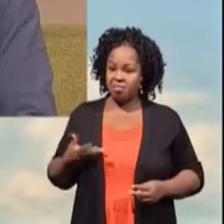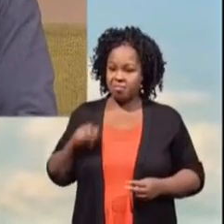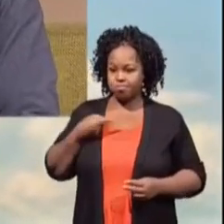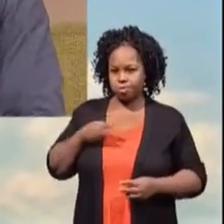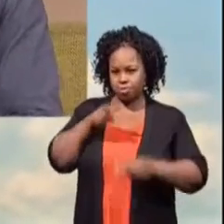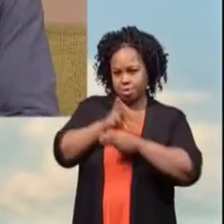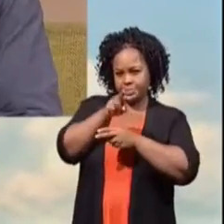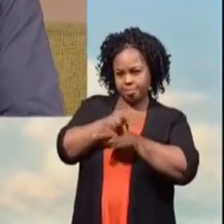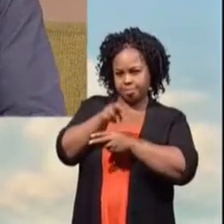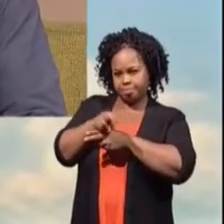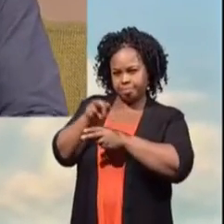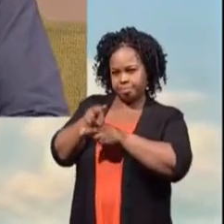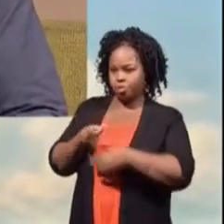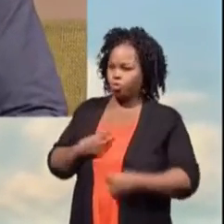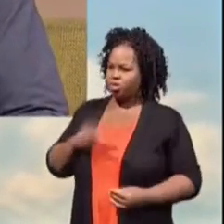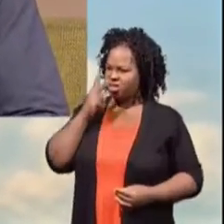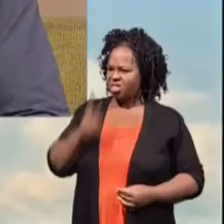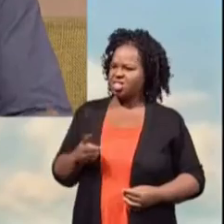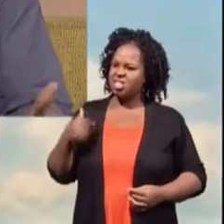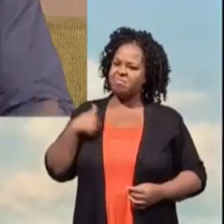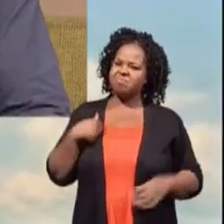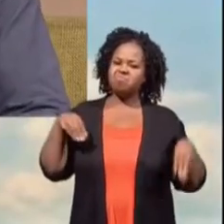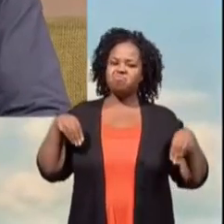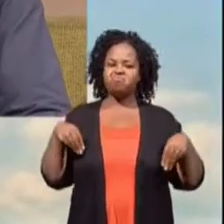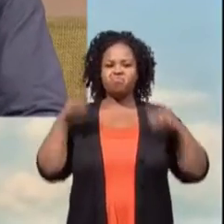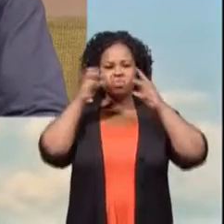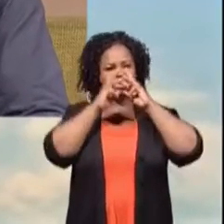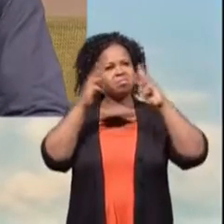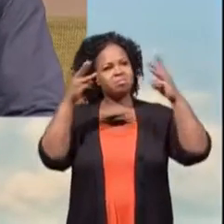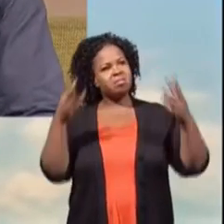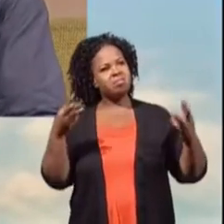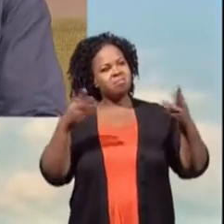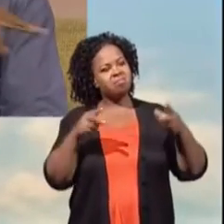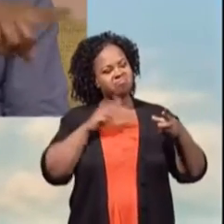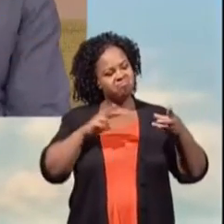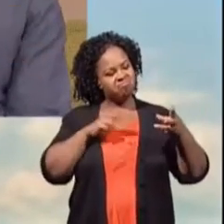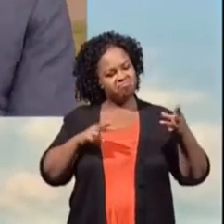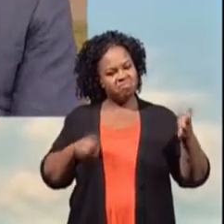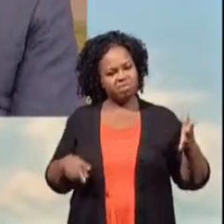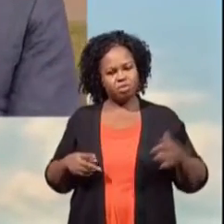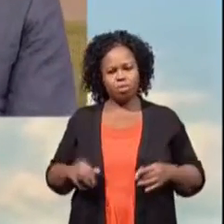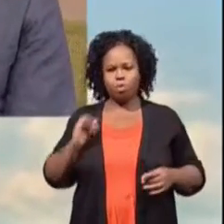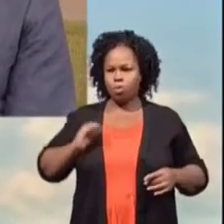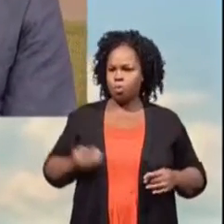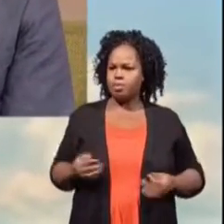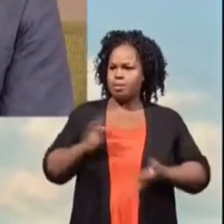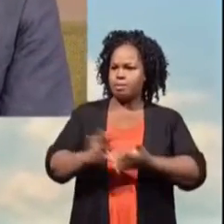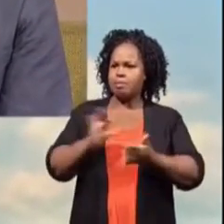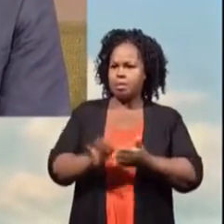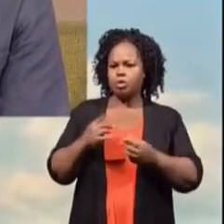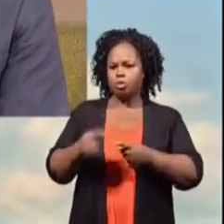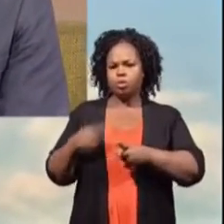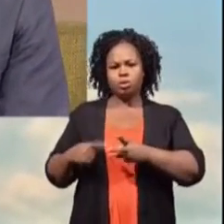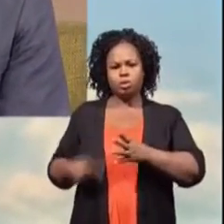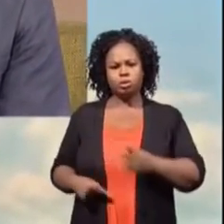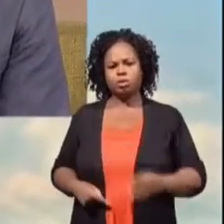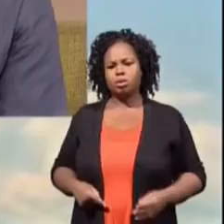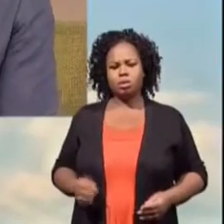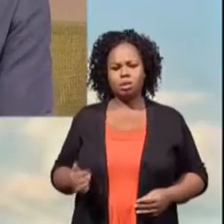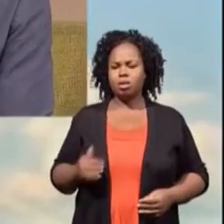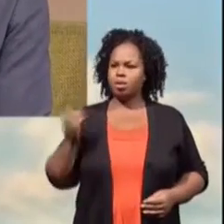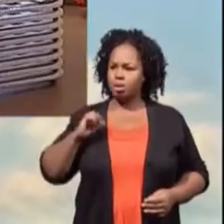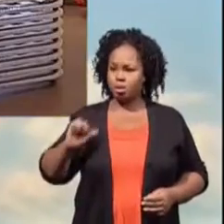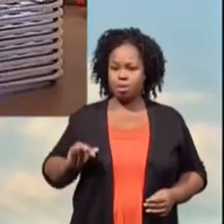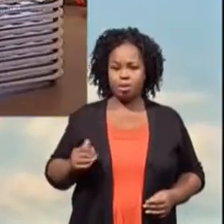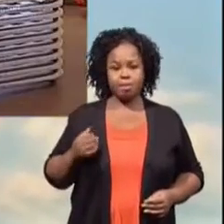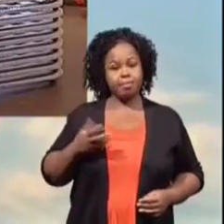there she was observing this thing uyangibona ngihleli ngifunda iphepha ngiyenza yonke lento imedi lokhu iyaspana la